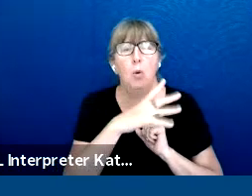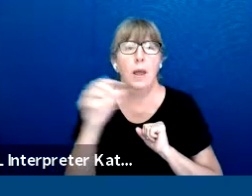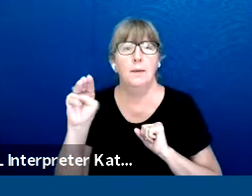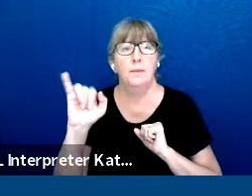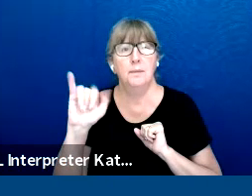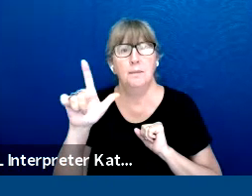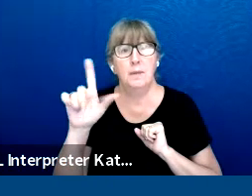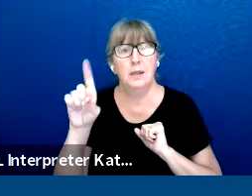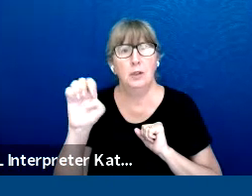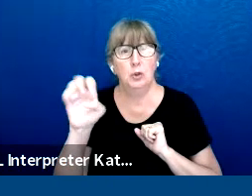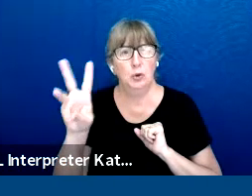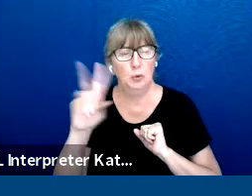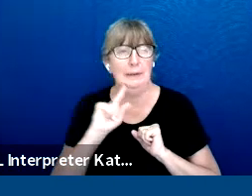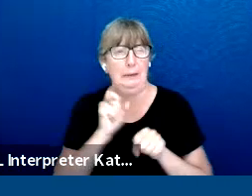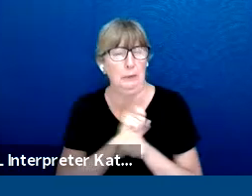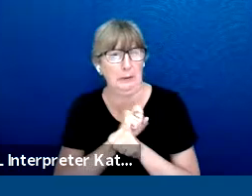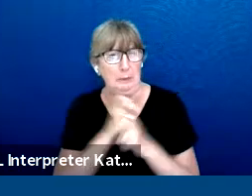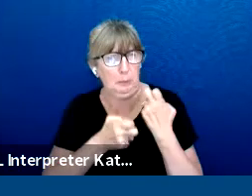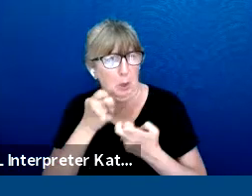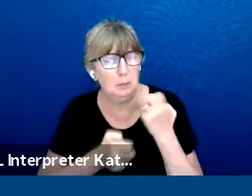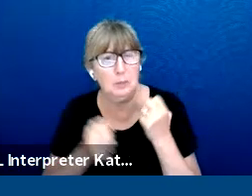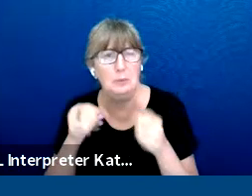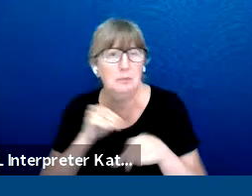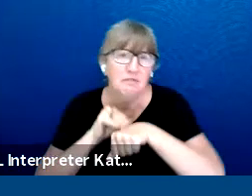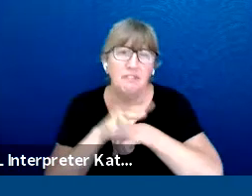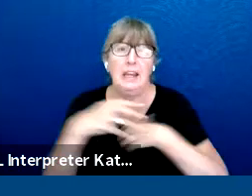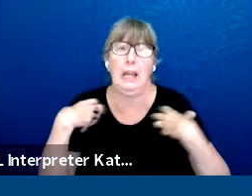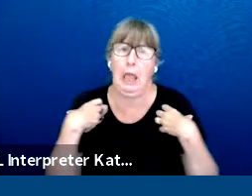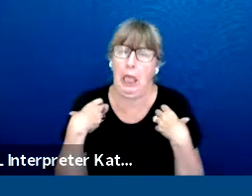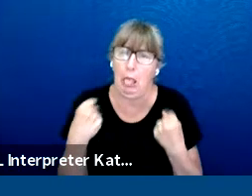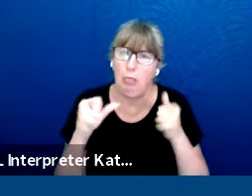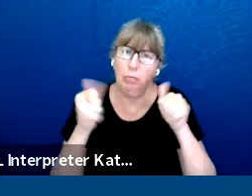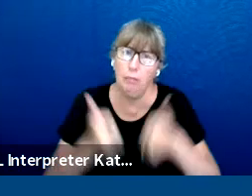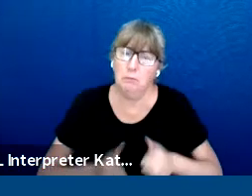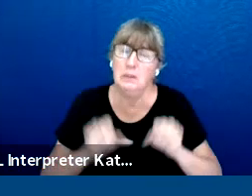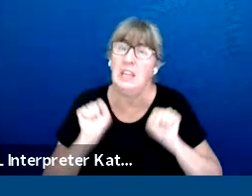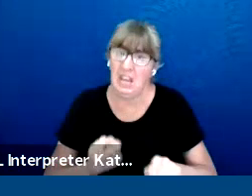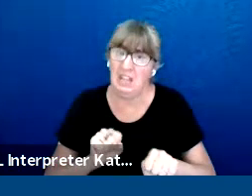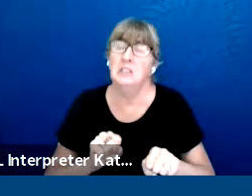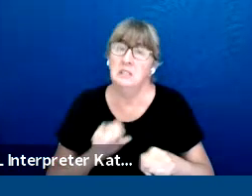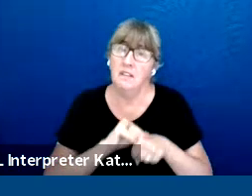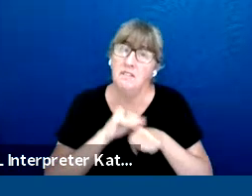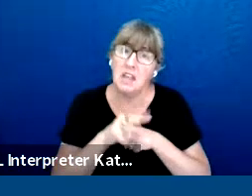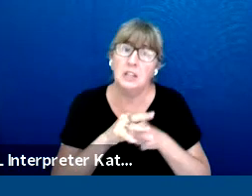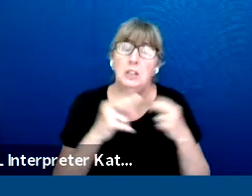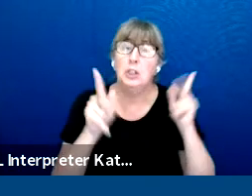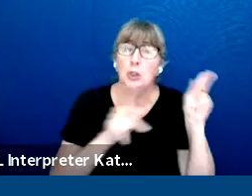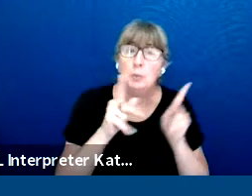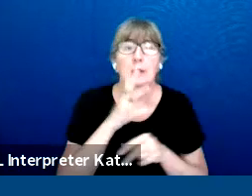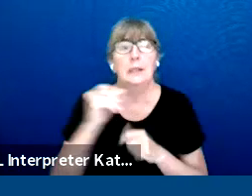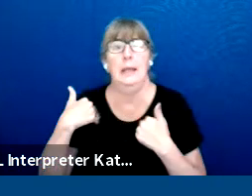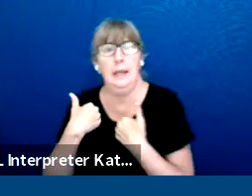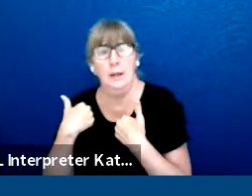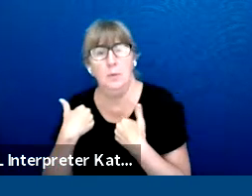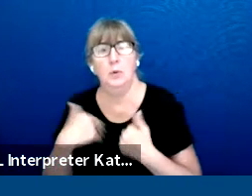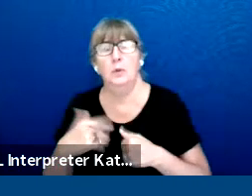can have with adverse health effects to humans and animals. And the comment saying, do not delay on mitigation efforts.